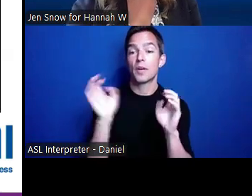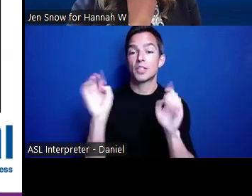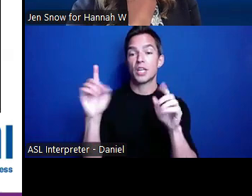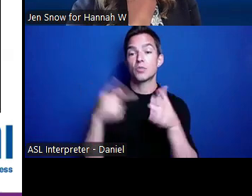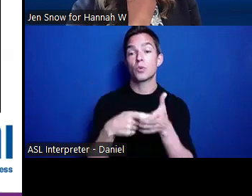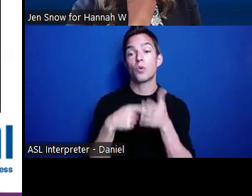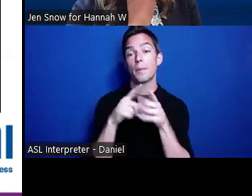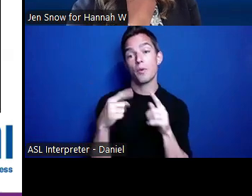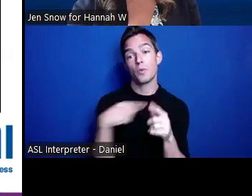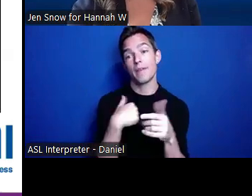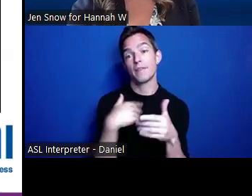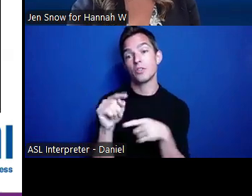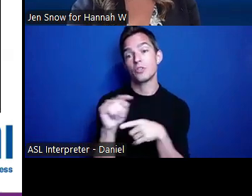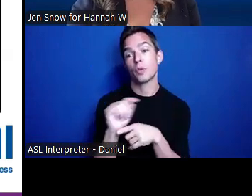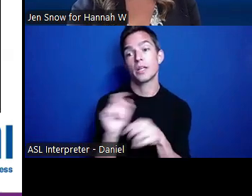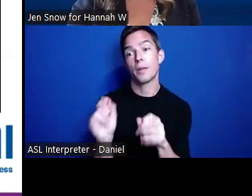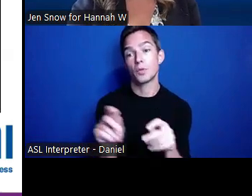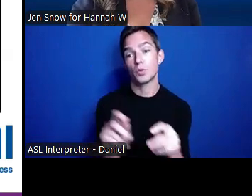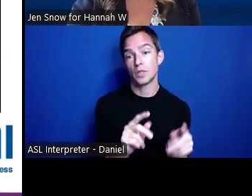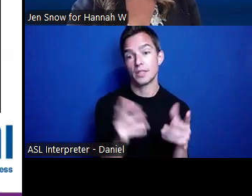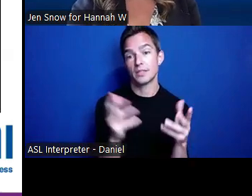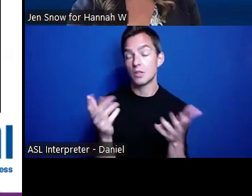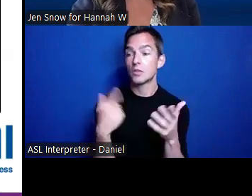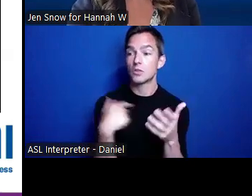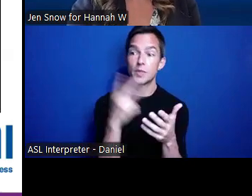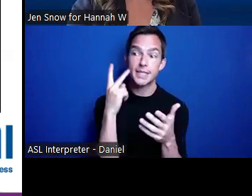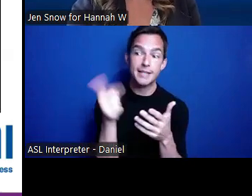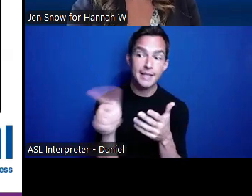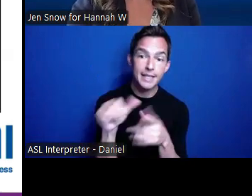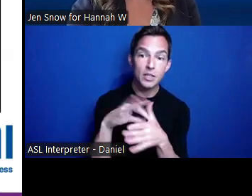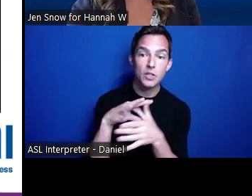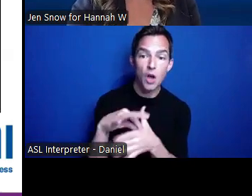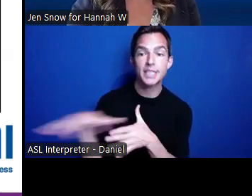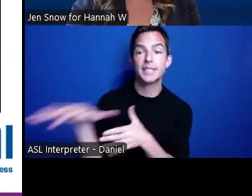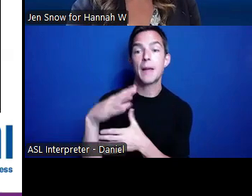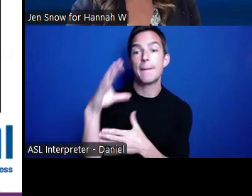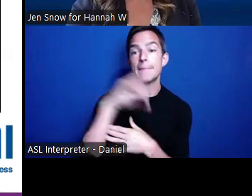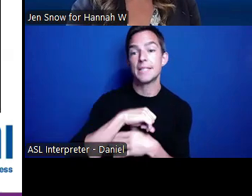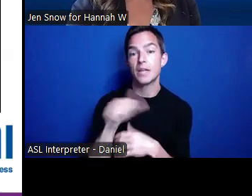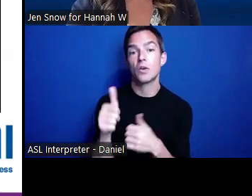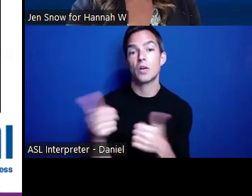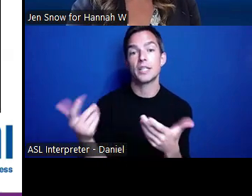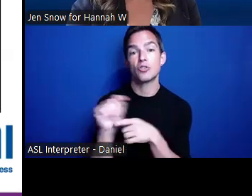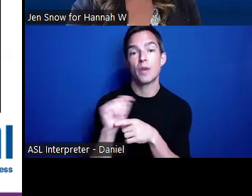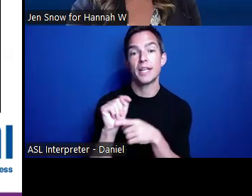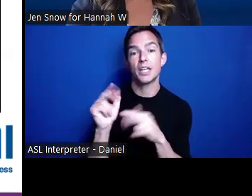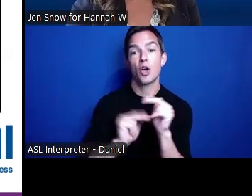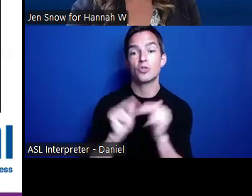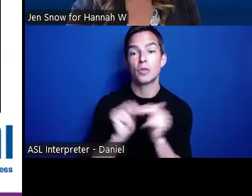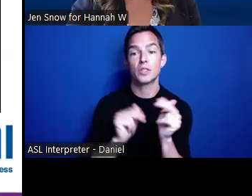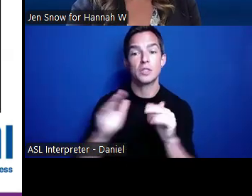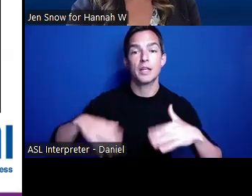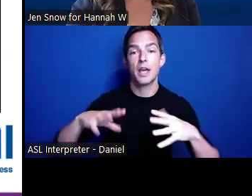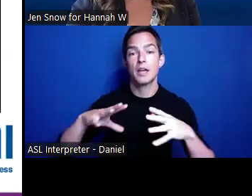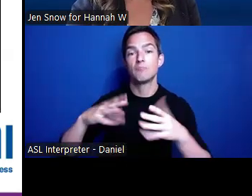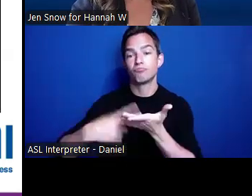requirements, but that we have some training opportunities. Do we see any content that is missing or training constructs that haven't been addressed by